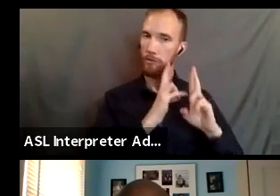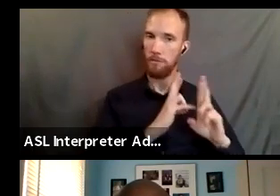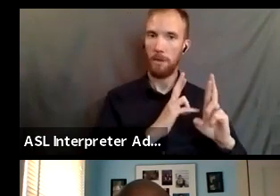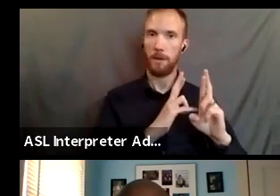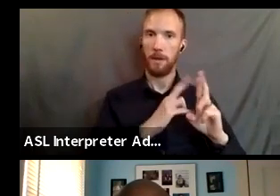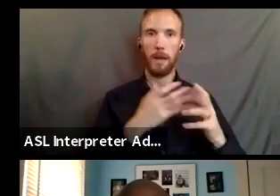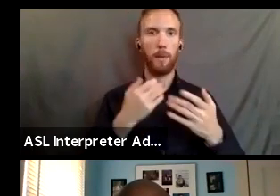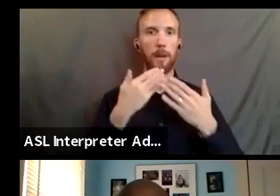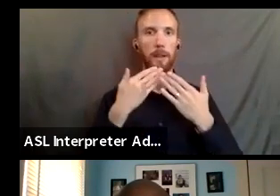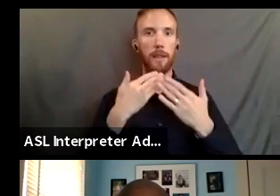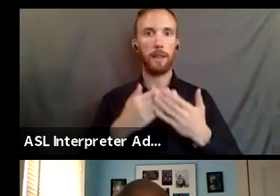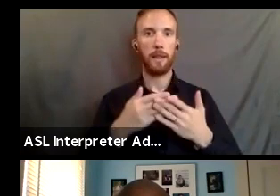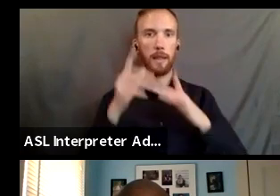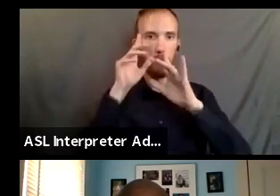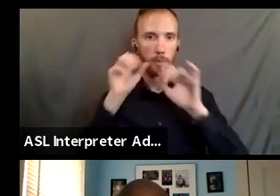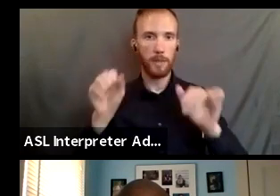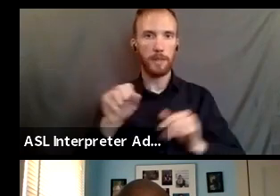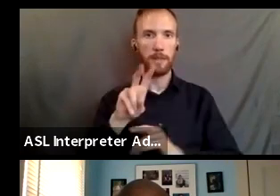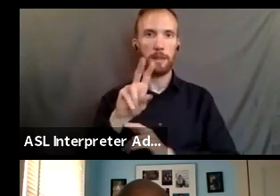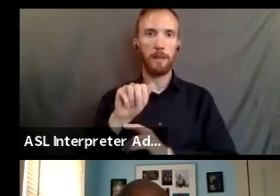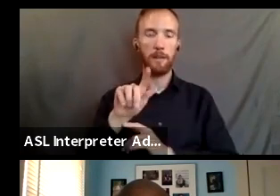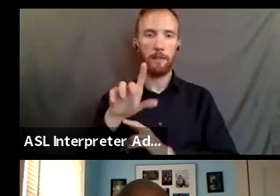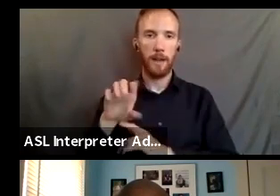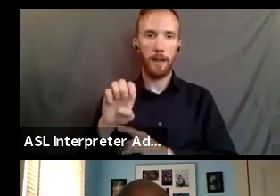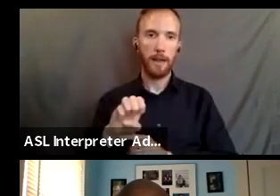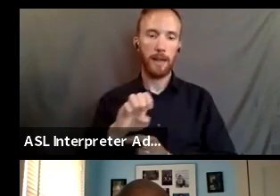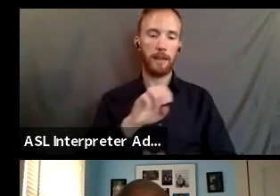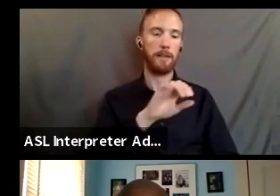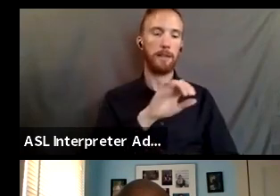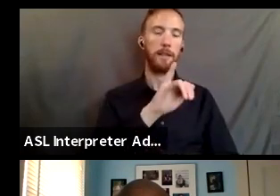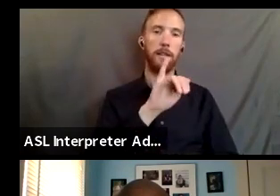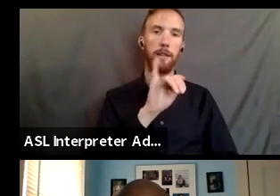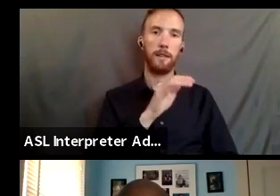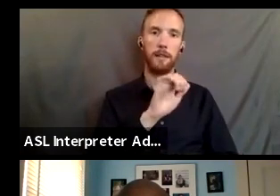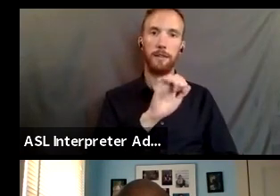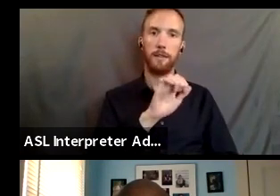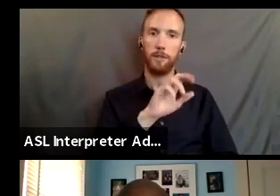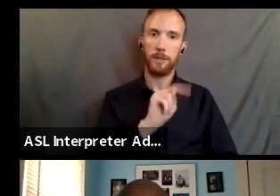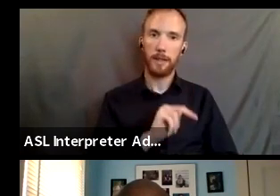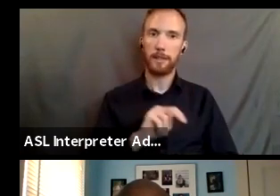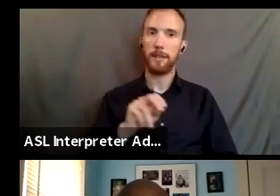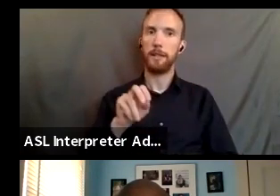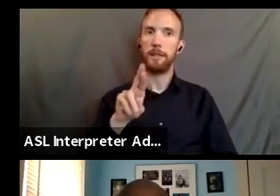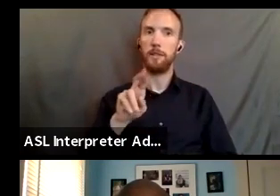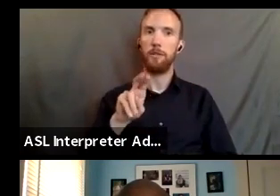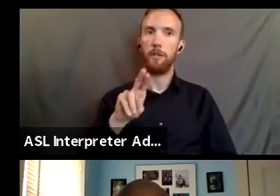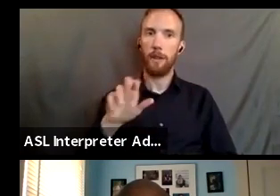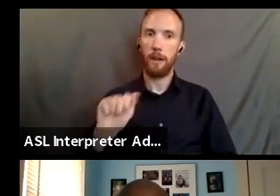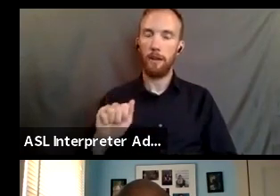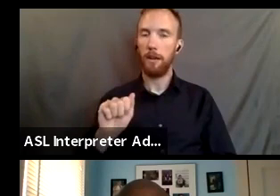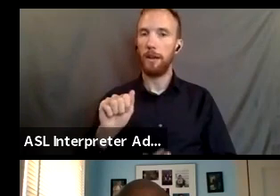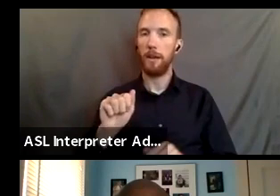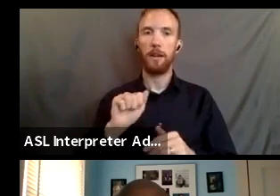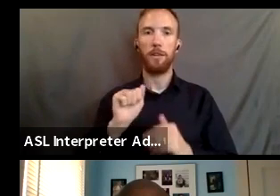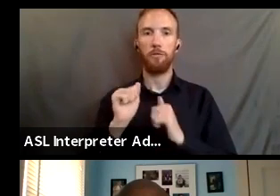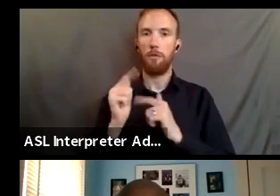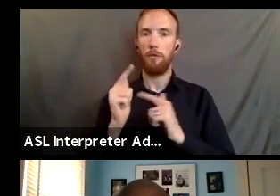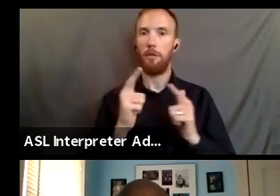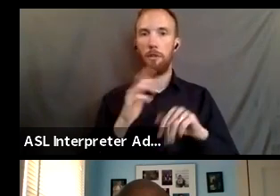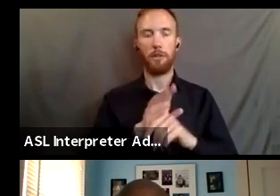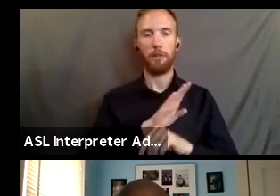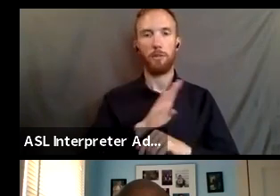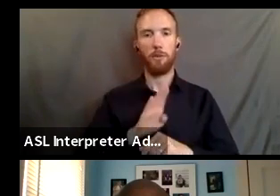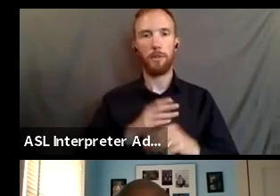president devaya ceo dr janice jackson arne rivera and the entire member of the school board and thank you for this